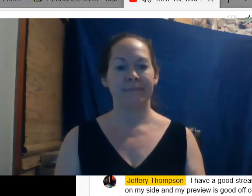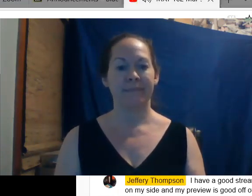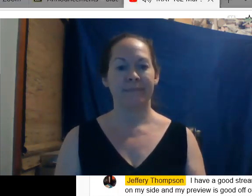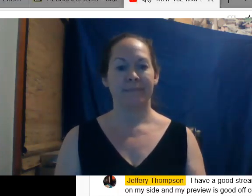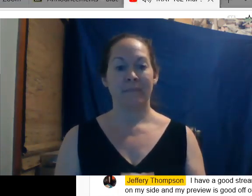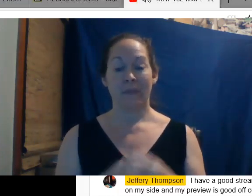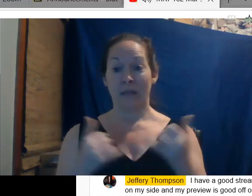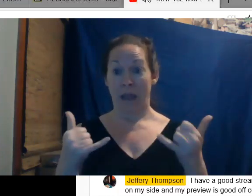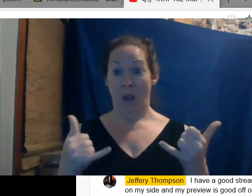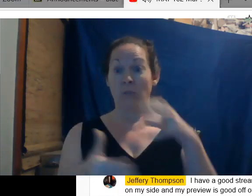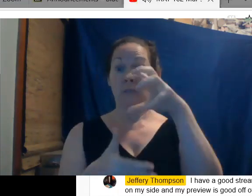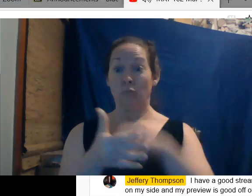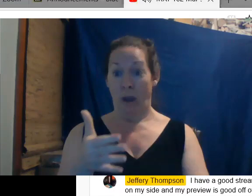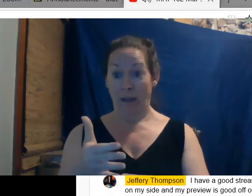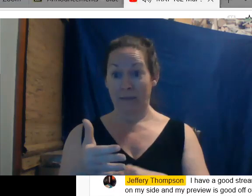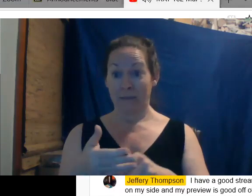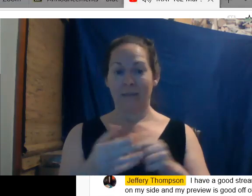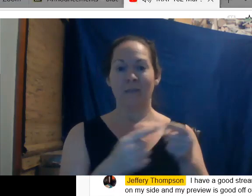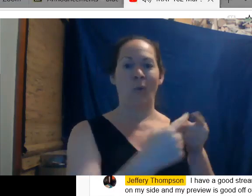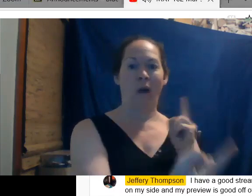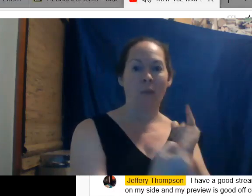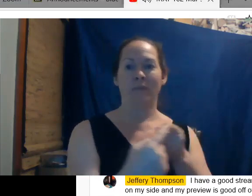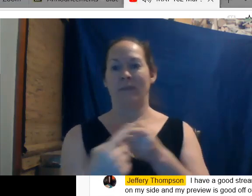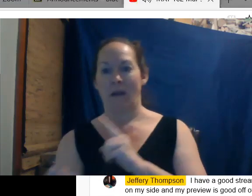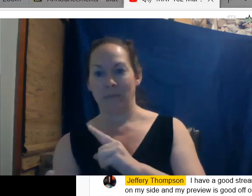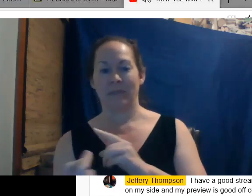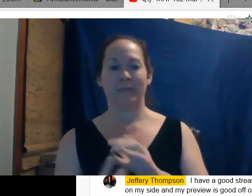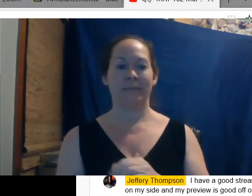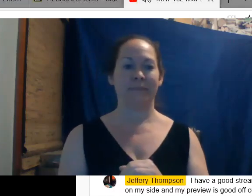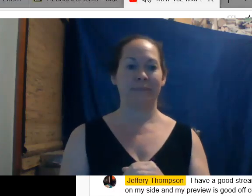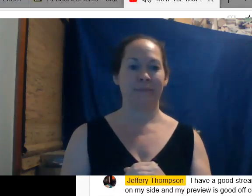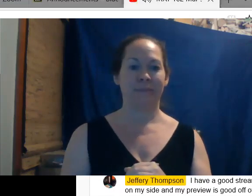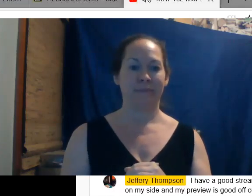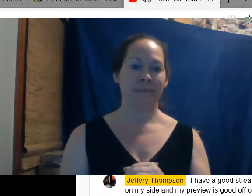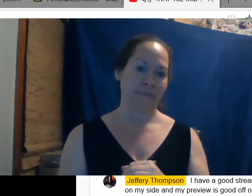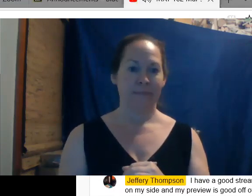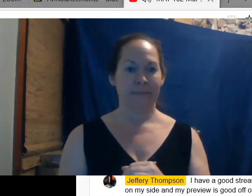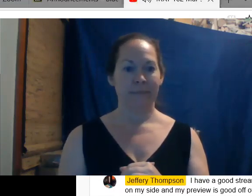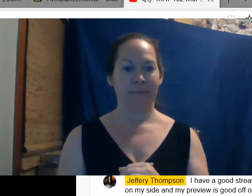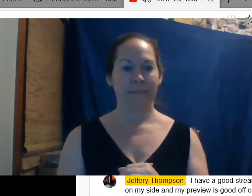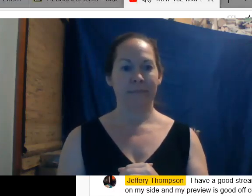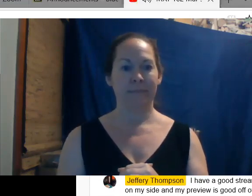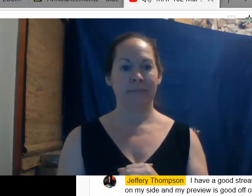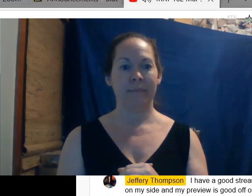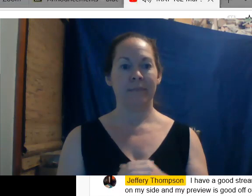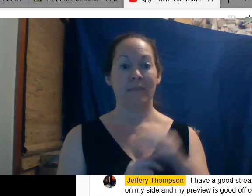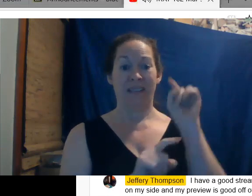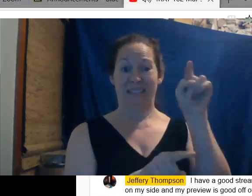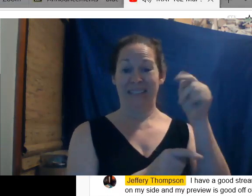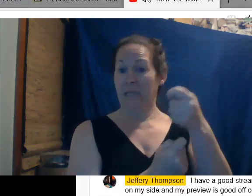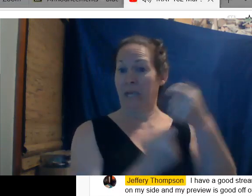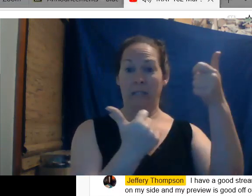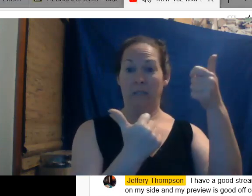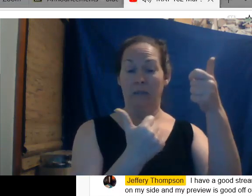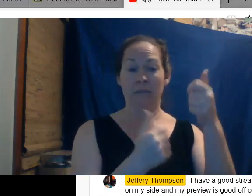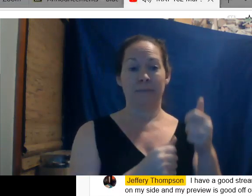next step is to subtract. So when I subtract, I change my signs, which turns this into an addition. These will cancel